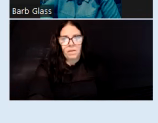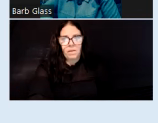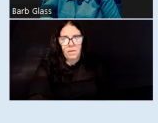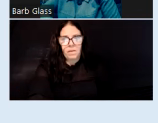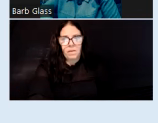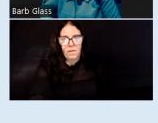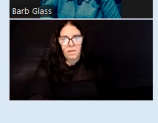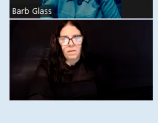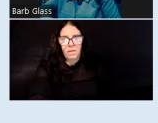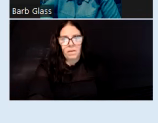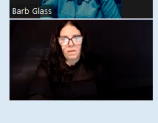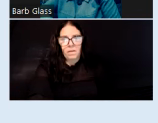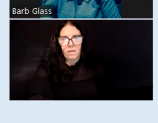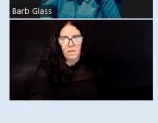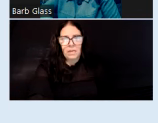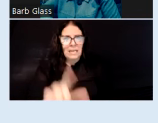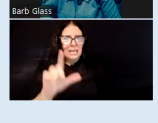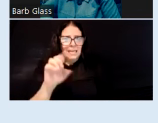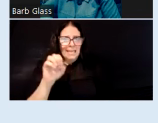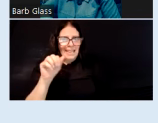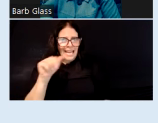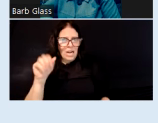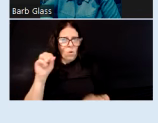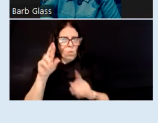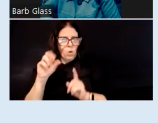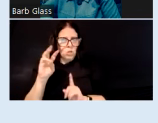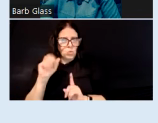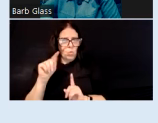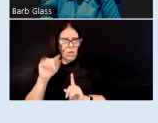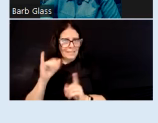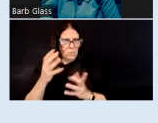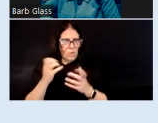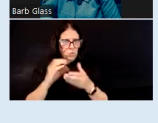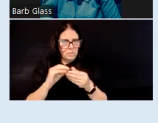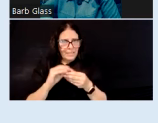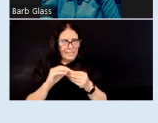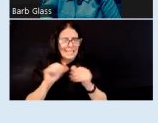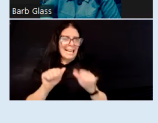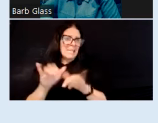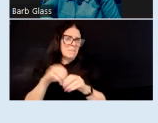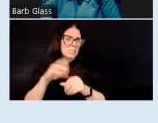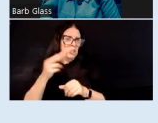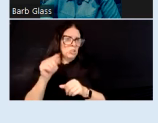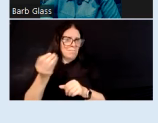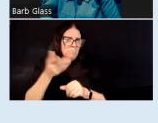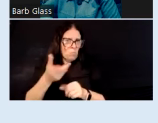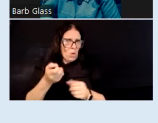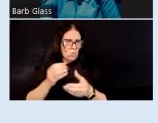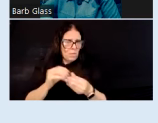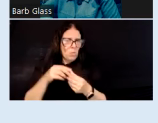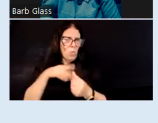Okay, I'm not sure if Swati or Leanna does want to speak. You can certainly type into the chat as well, and we'll monitor